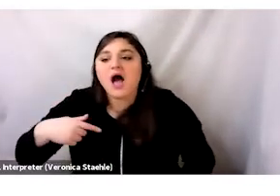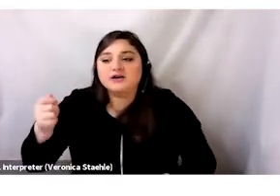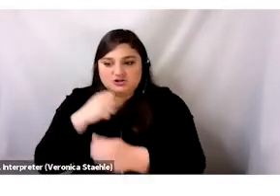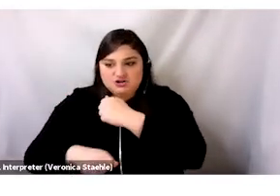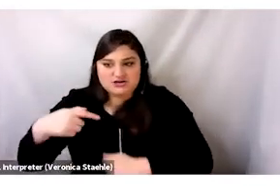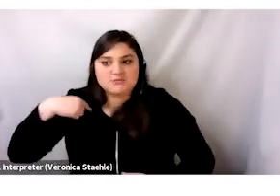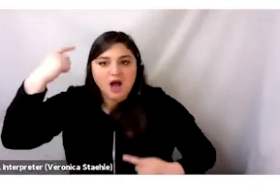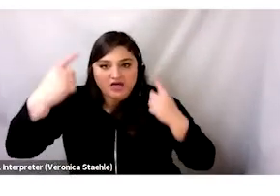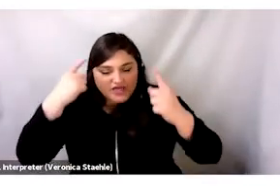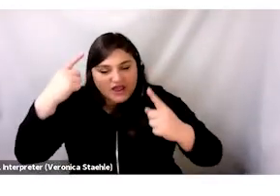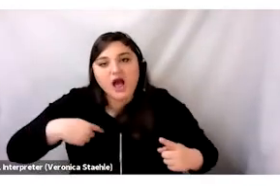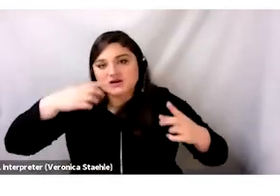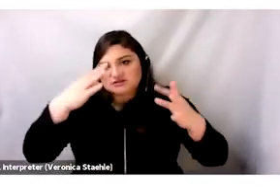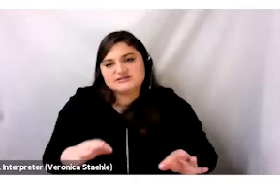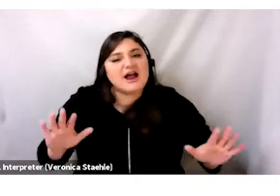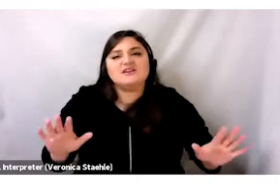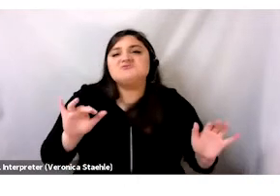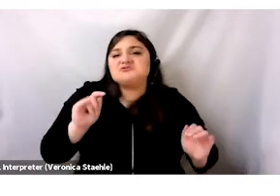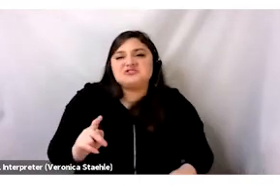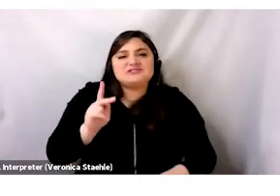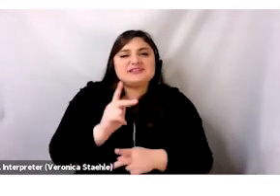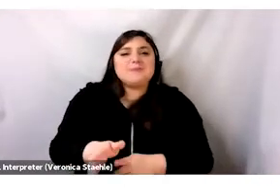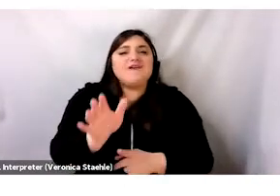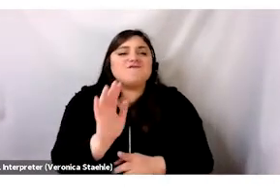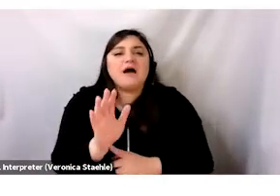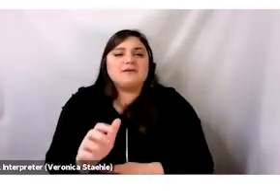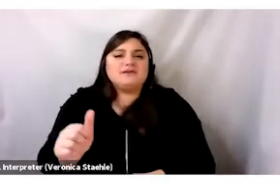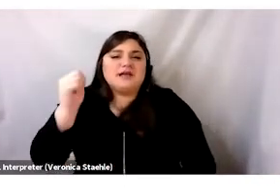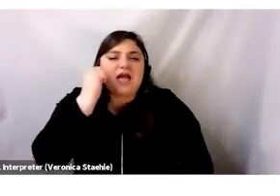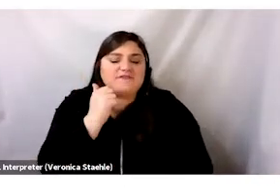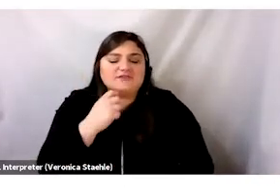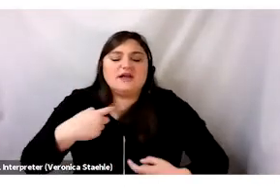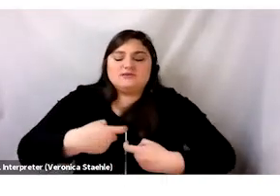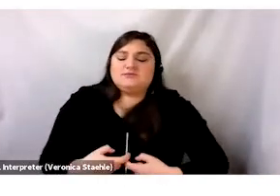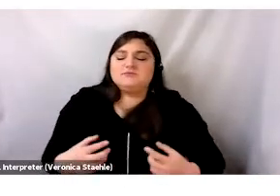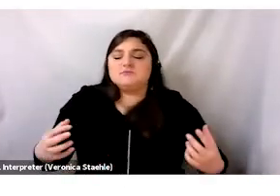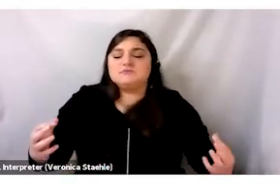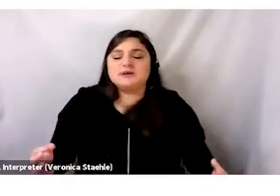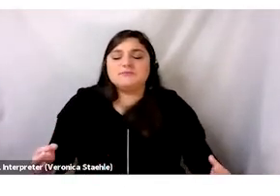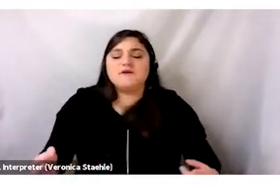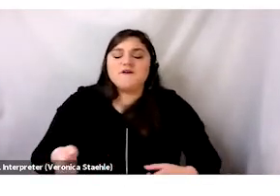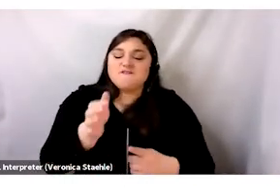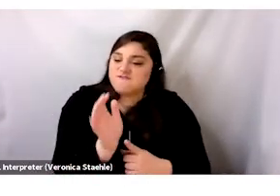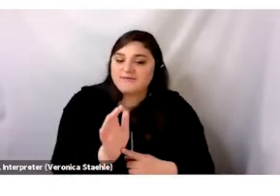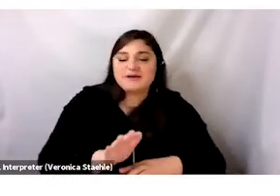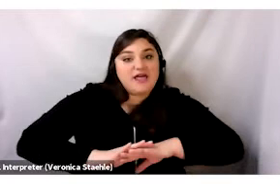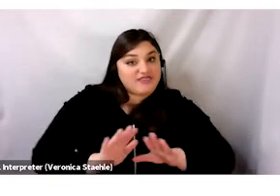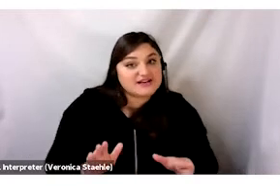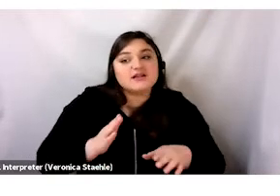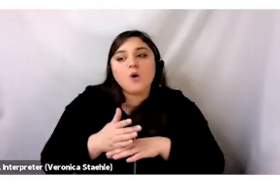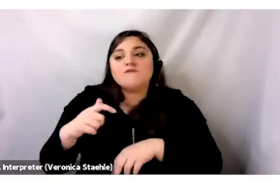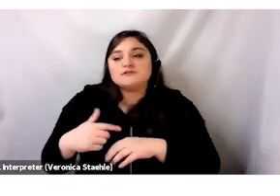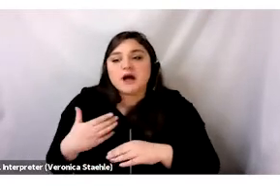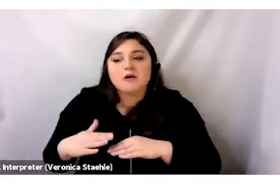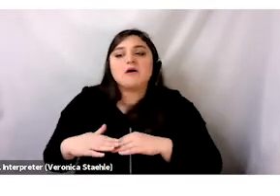It didn't seem insurmountable. So I started with 5 minutes and then gradually worked up to, 45 minutes or so,